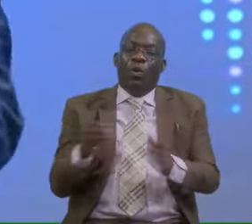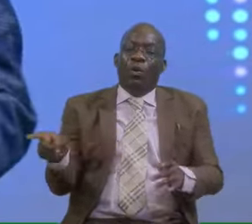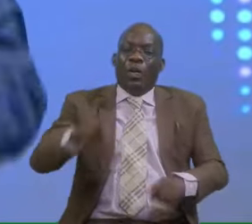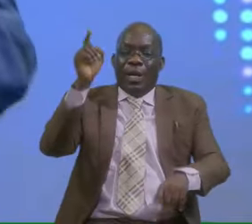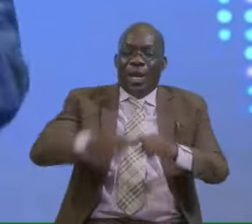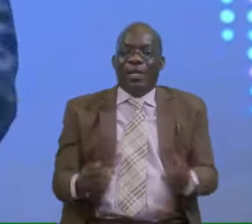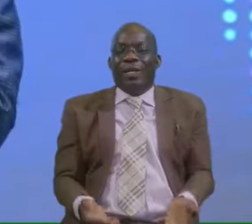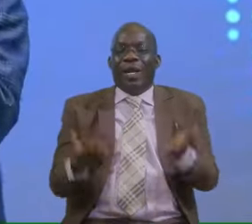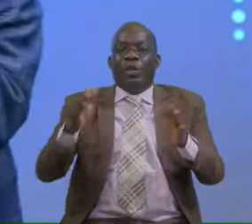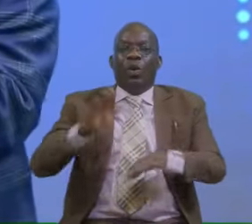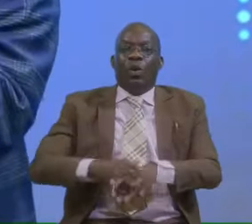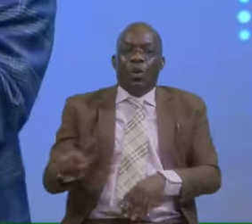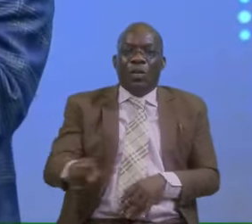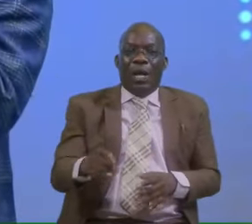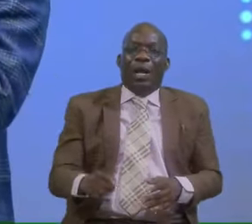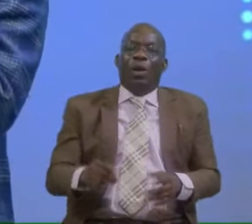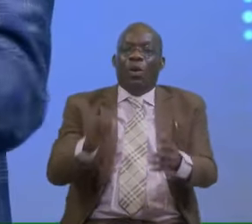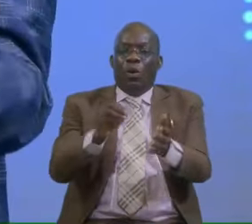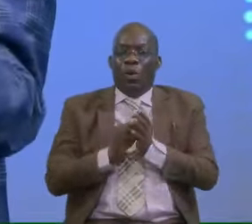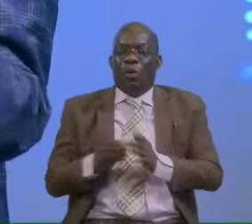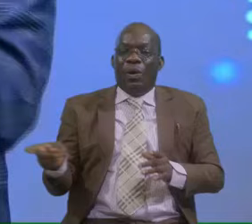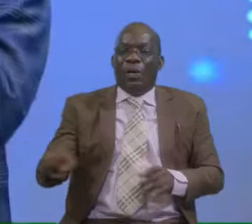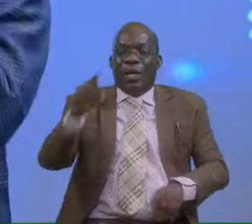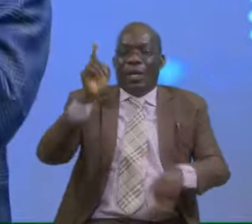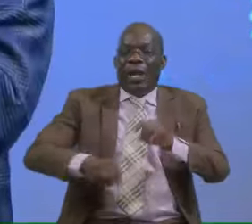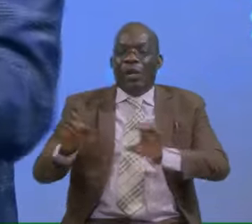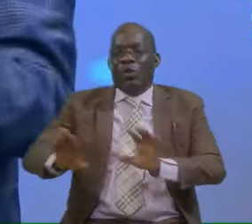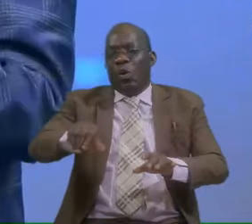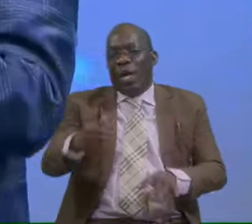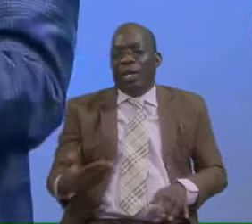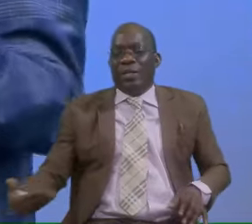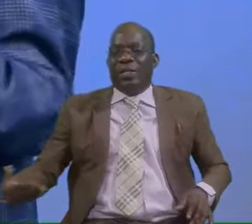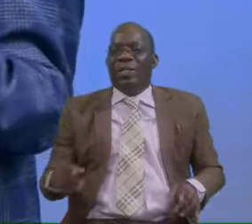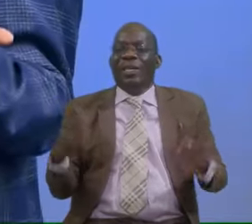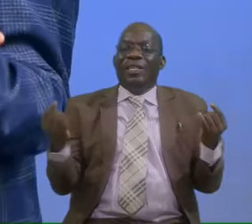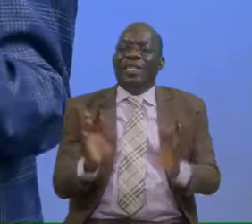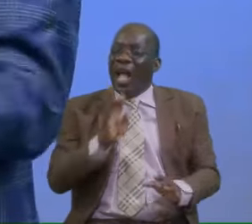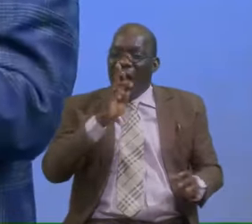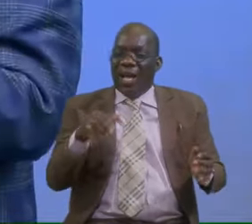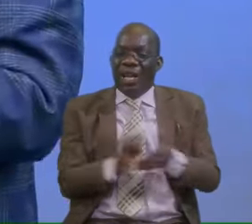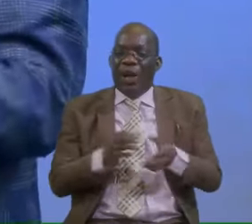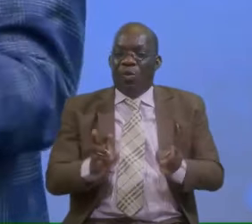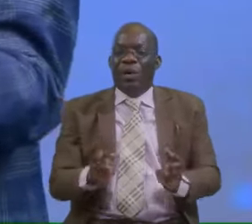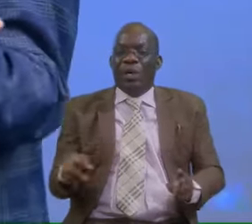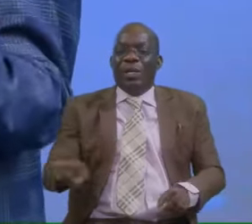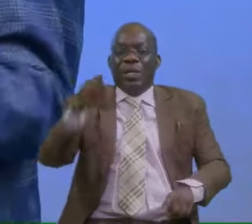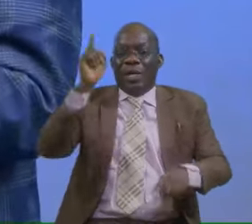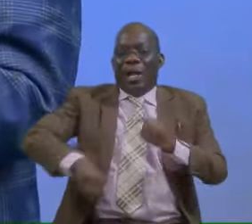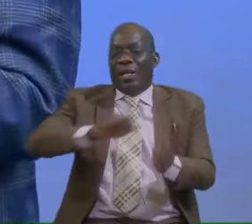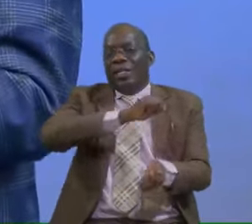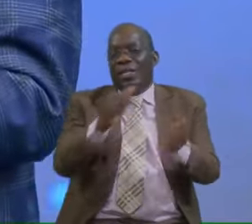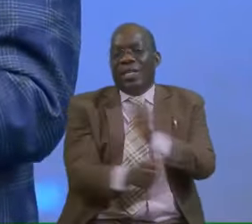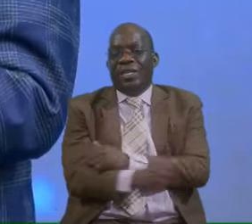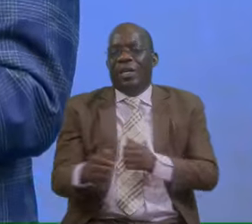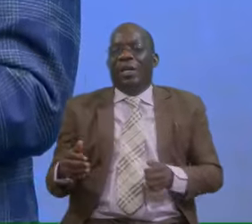do anything on their own. Sinners are like that. They cannot change their spots, they cannot